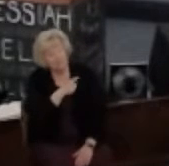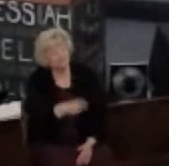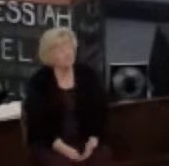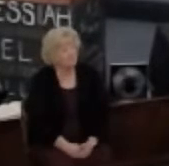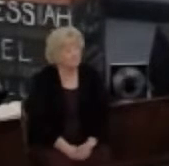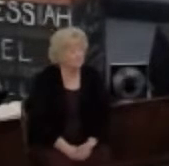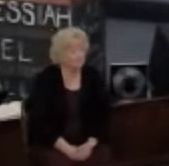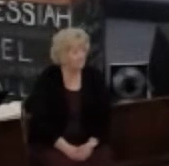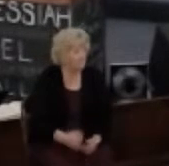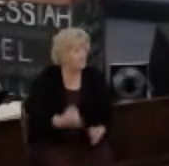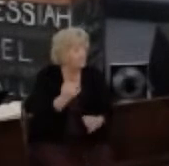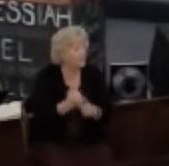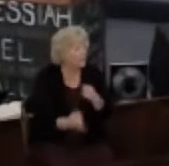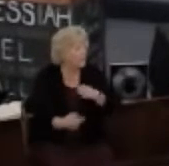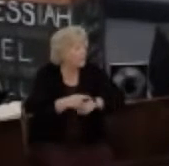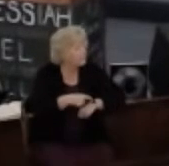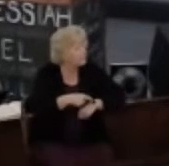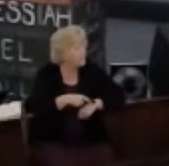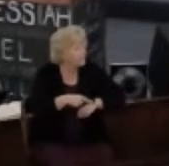When was the last time